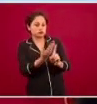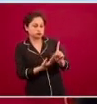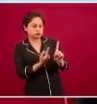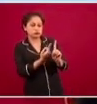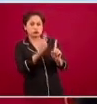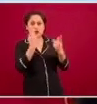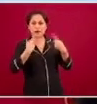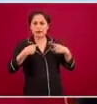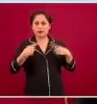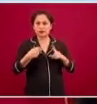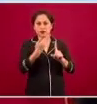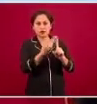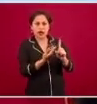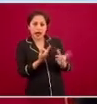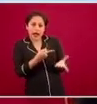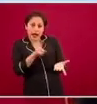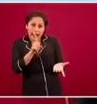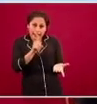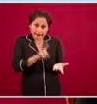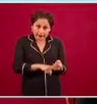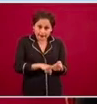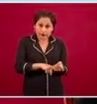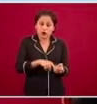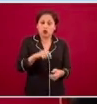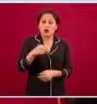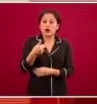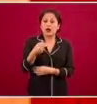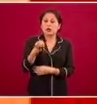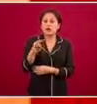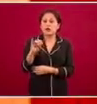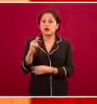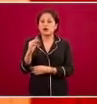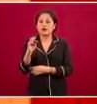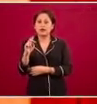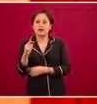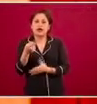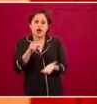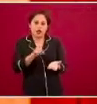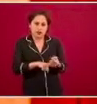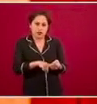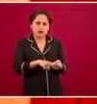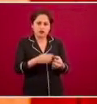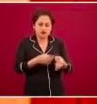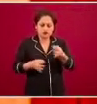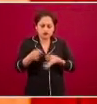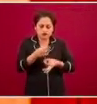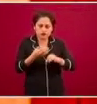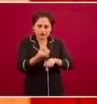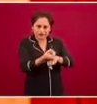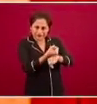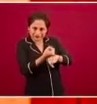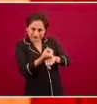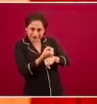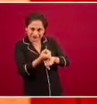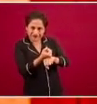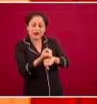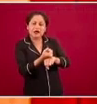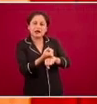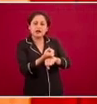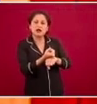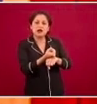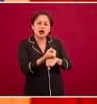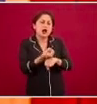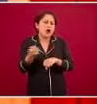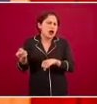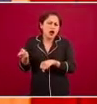how much hemoglobin, the protein that gives blood its red color, and